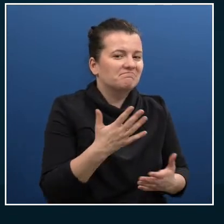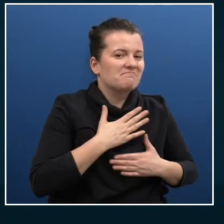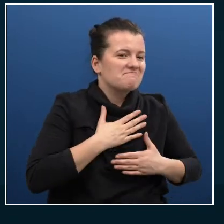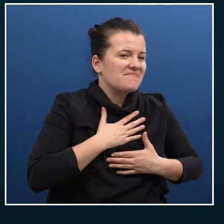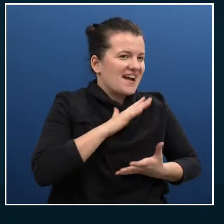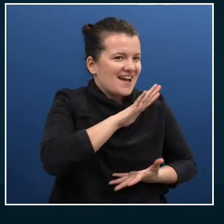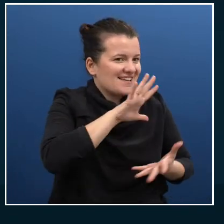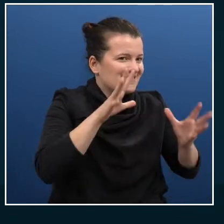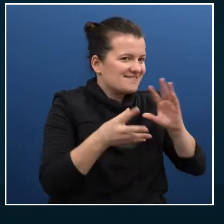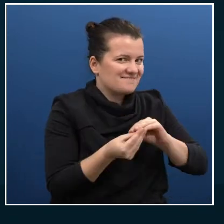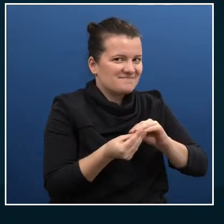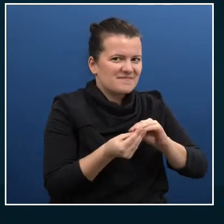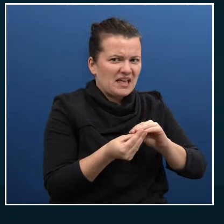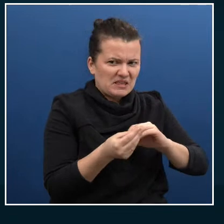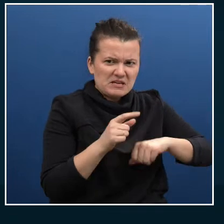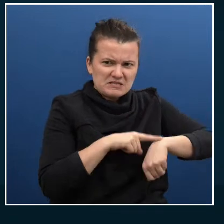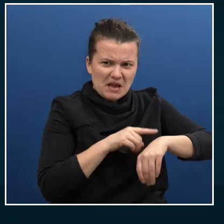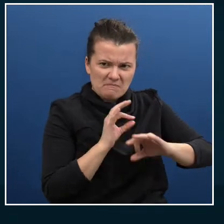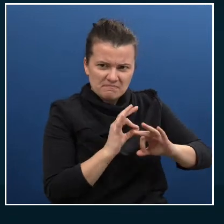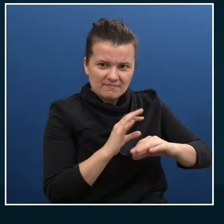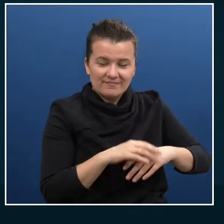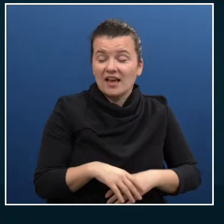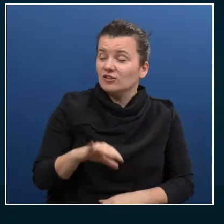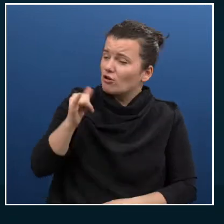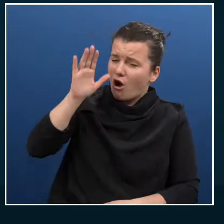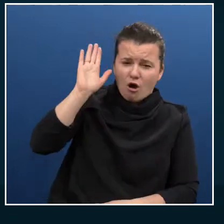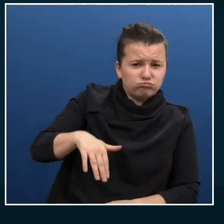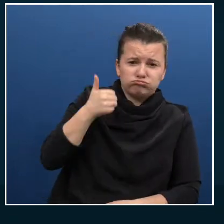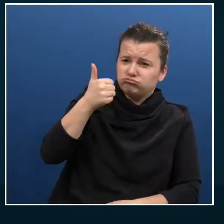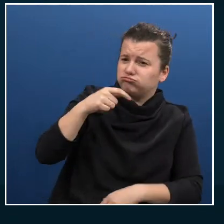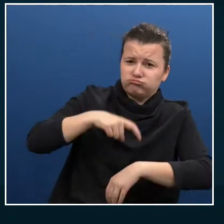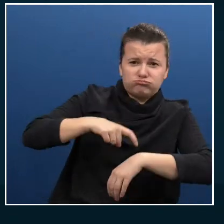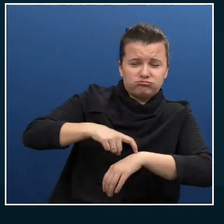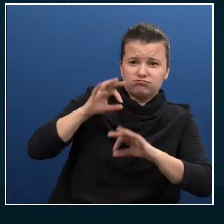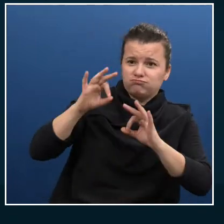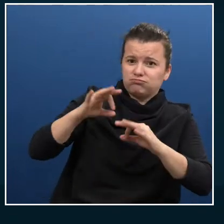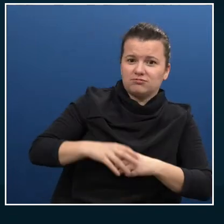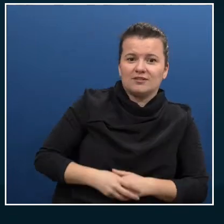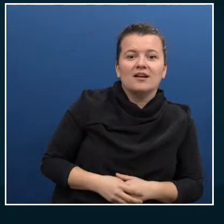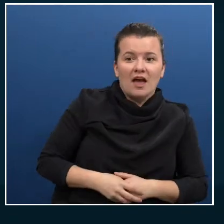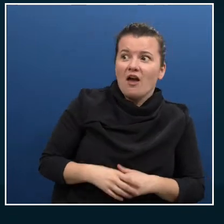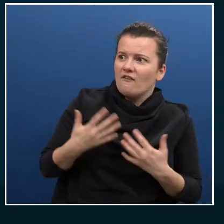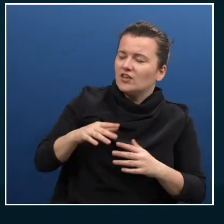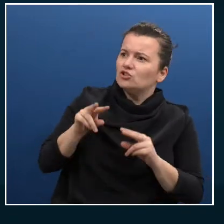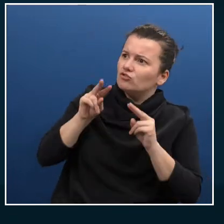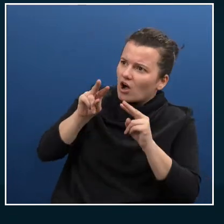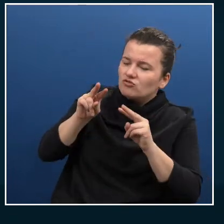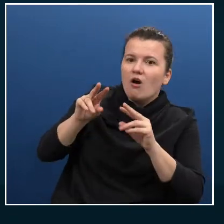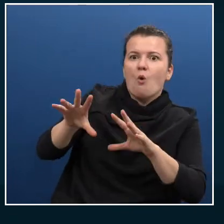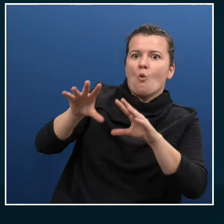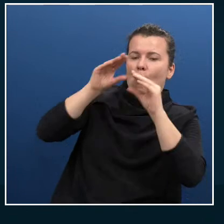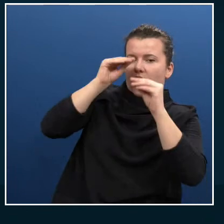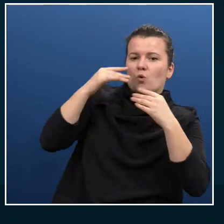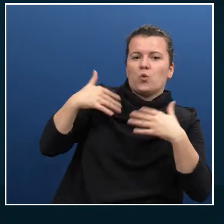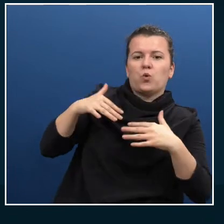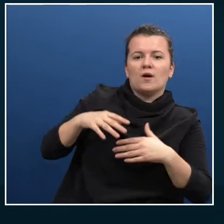time, even time. Yeah, perfect. Nice. Yeah. It's very cool. Yeah, thank you so much. I learned a lot. I actually had no clue. I've never seen